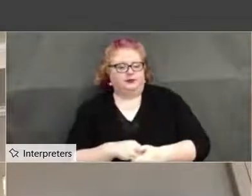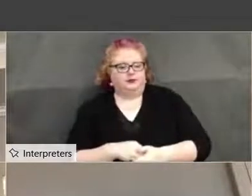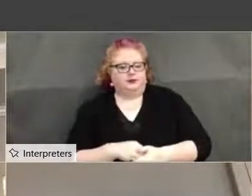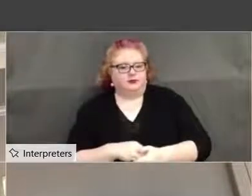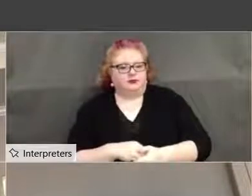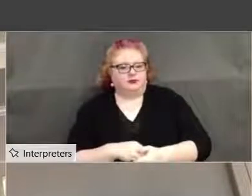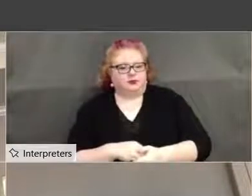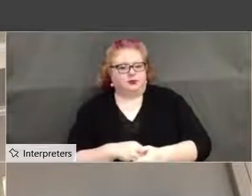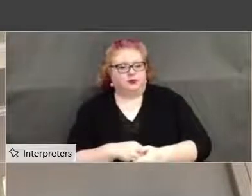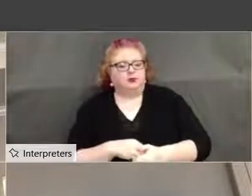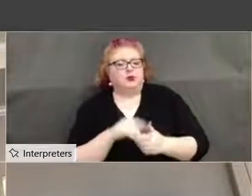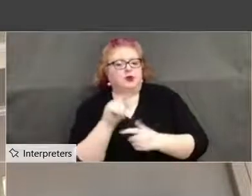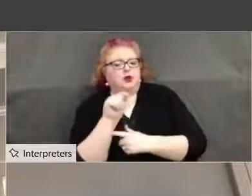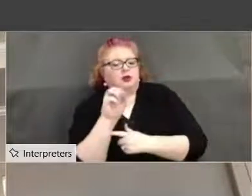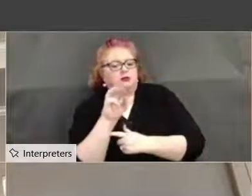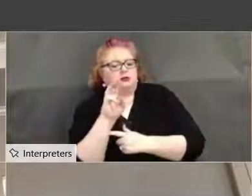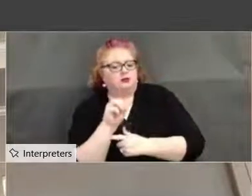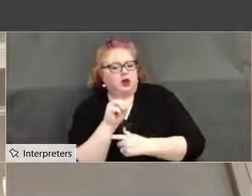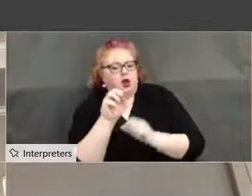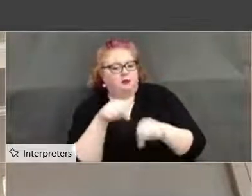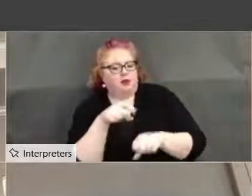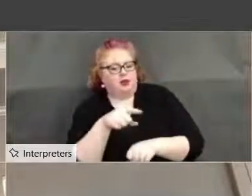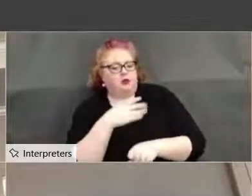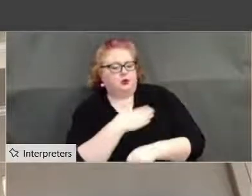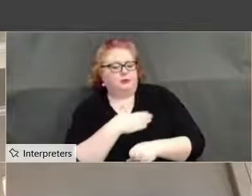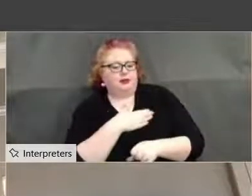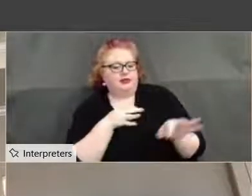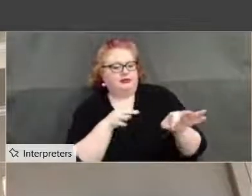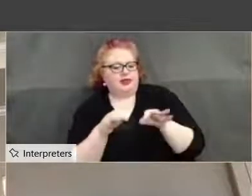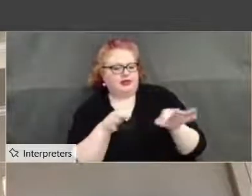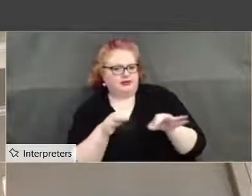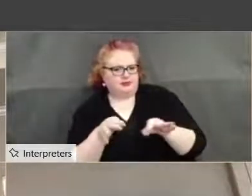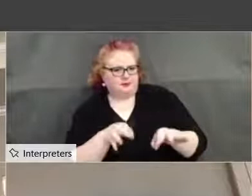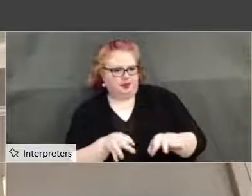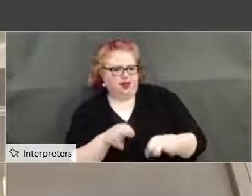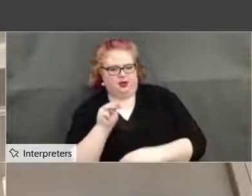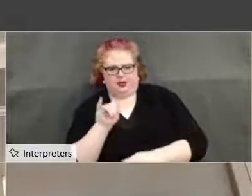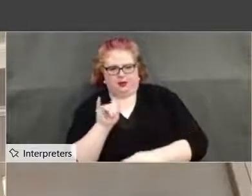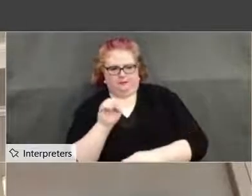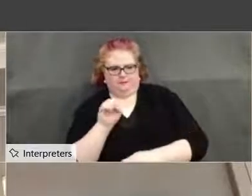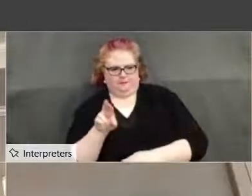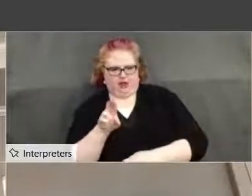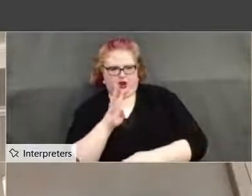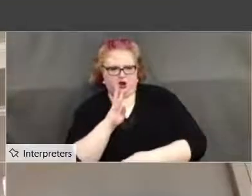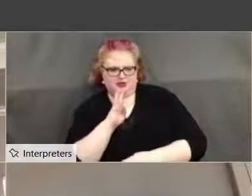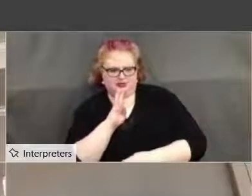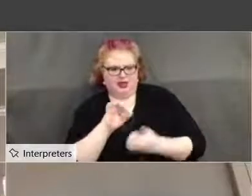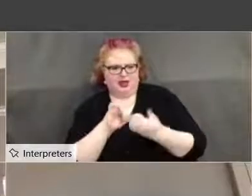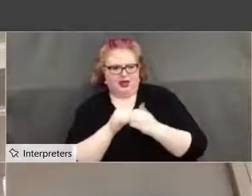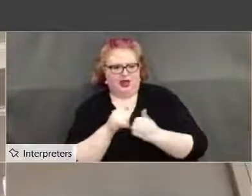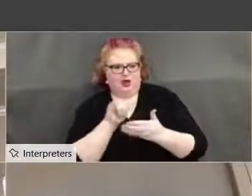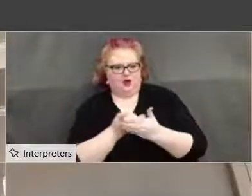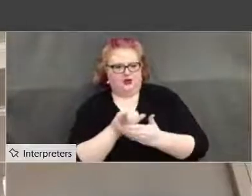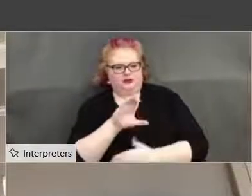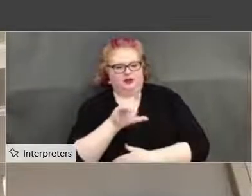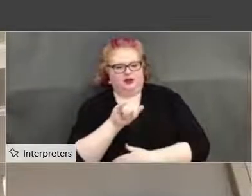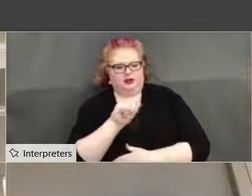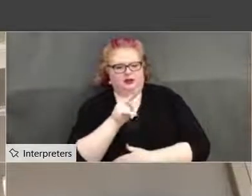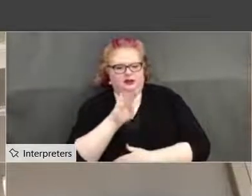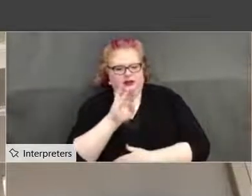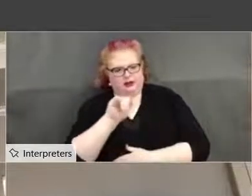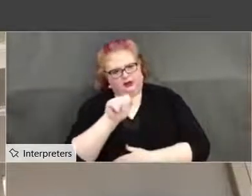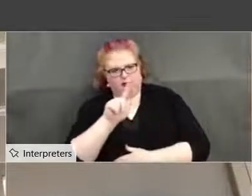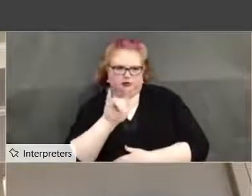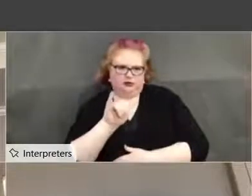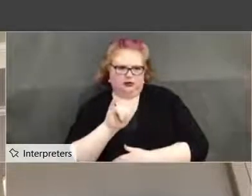So Tom, if you would explain how the clinically integrated network works from a minimum maximum standpoint. I believe that's the